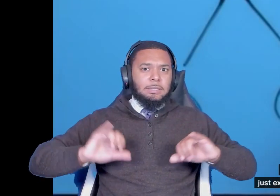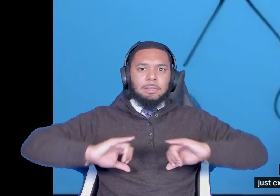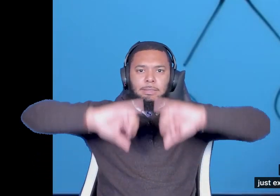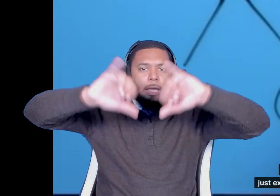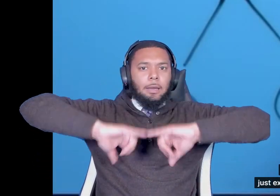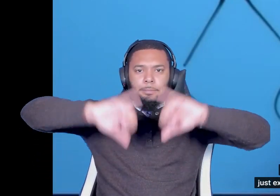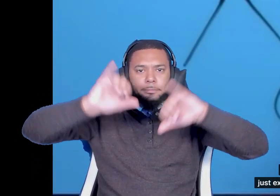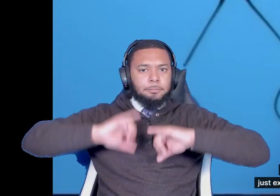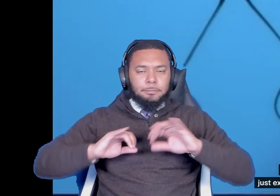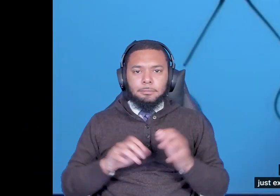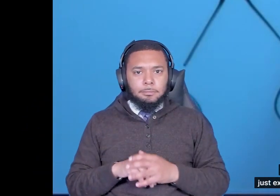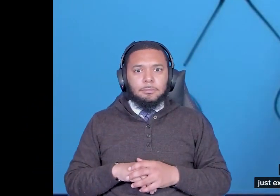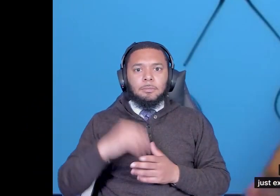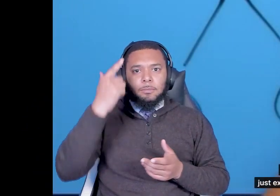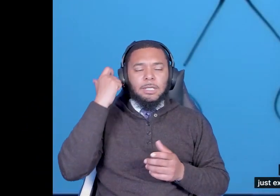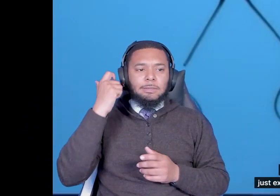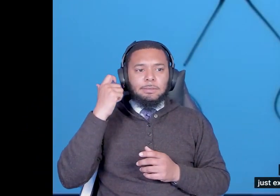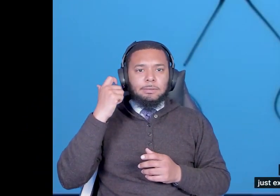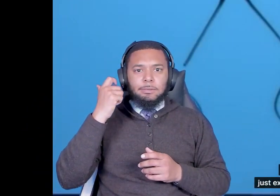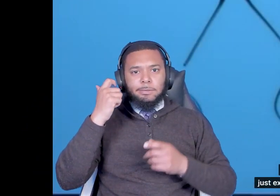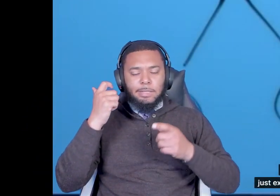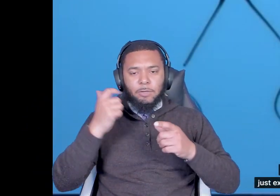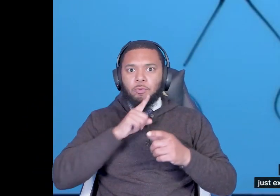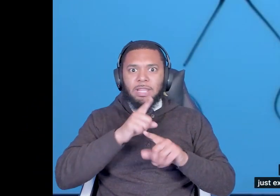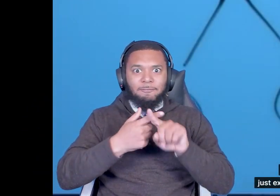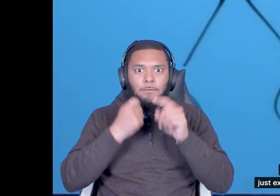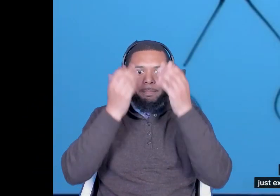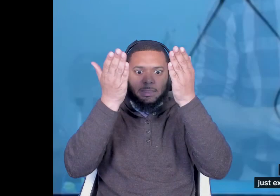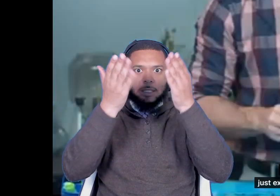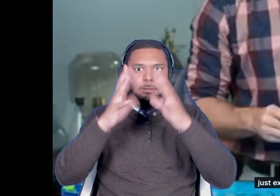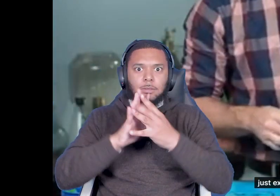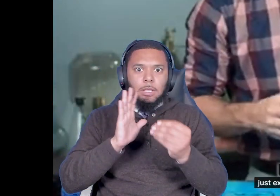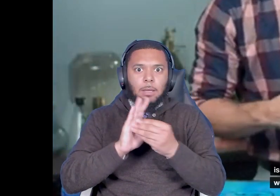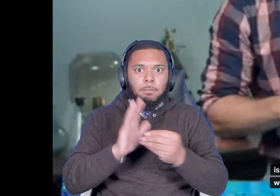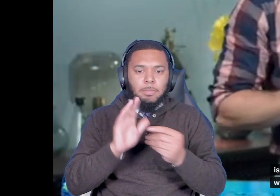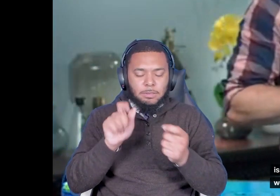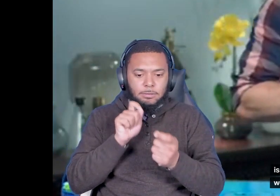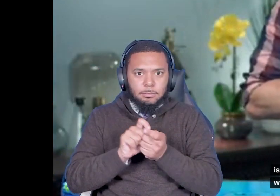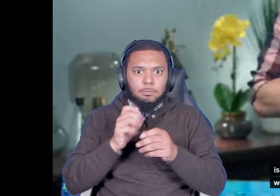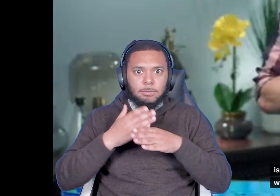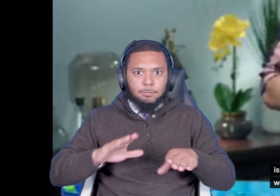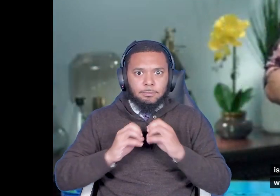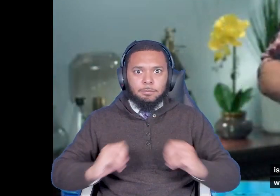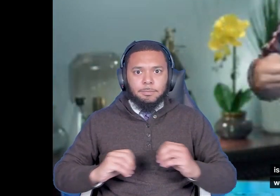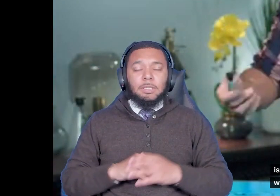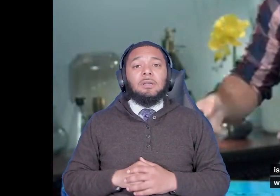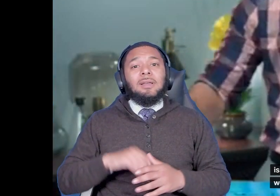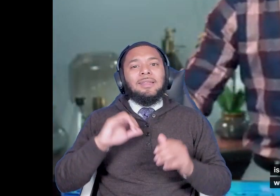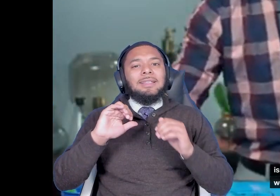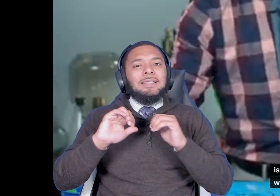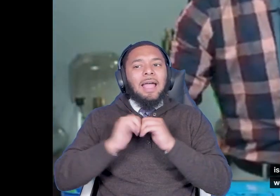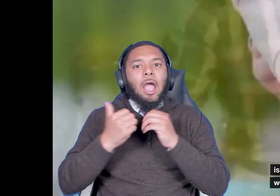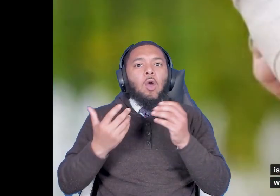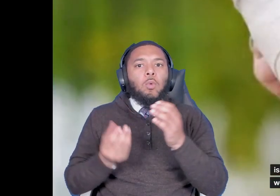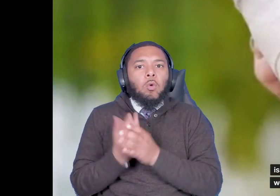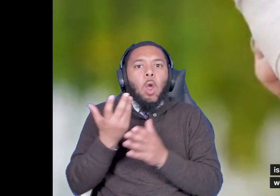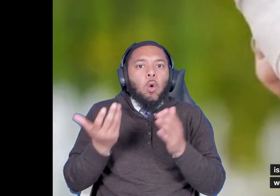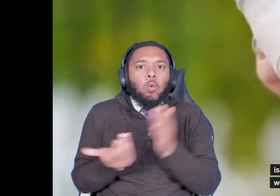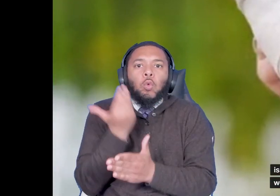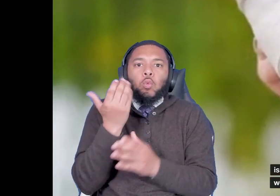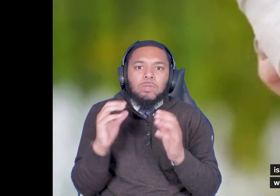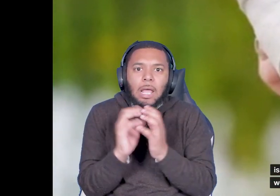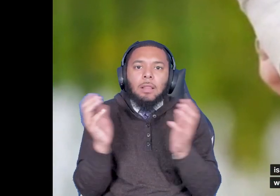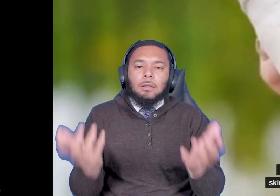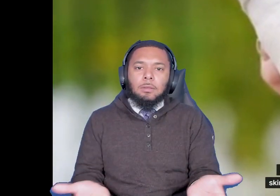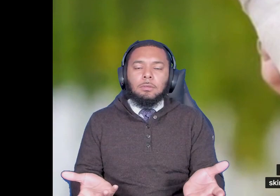up of, this one just expanded and divided. Okay, and so this is how we get new cells. This is how we grow. When